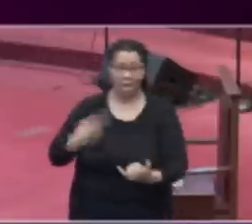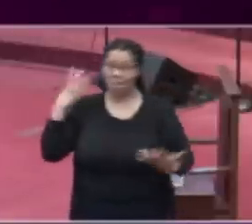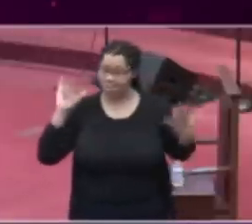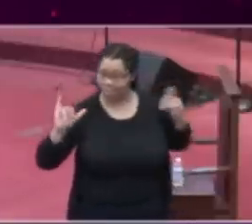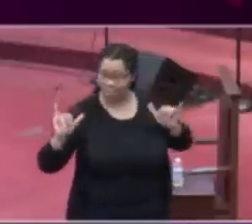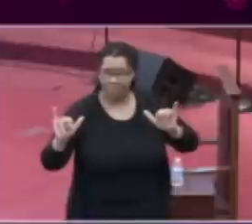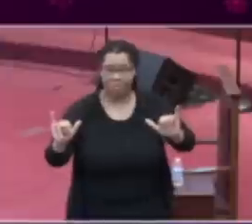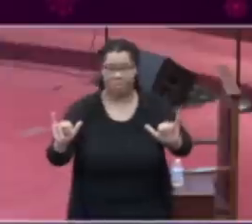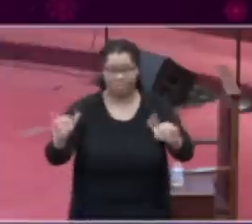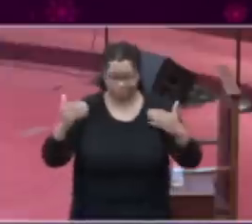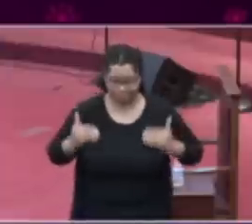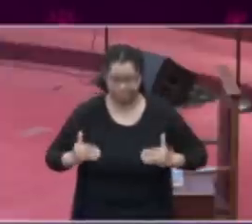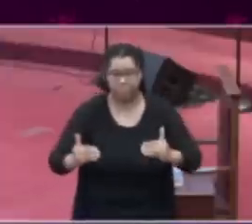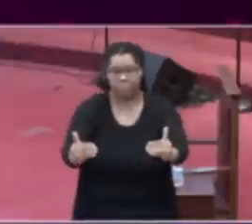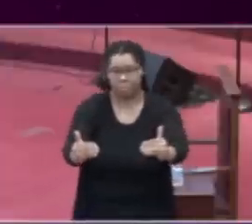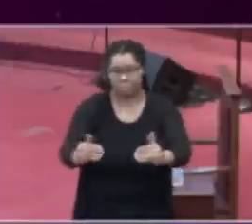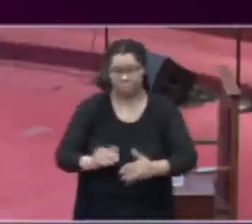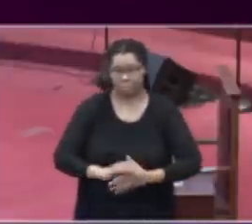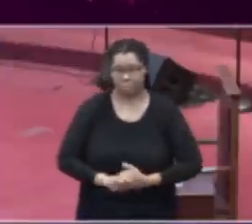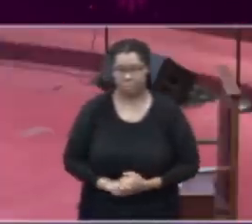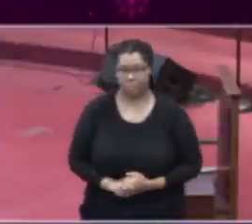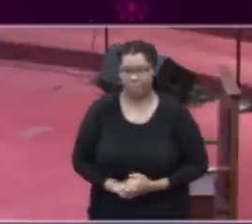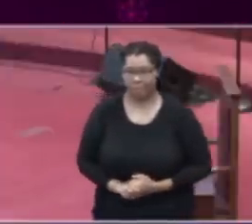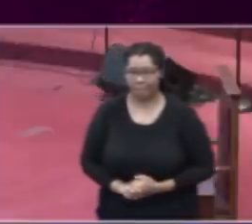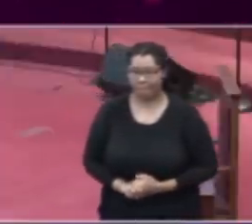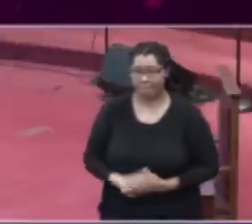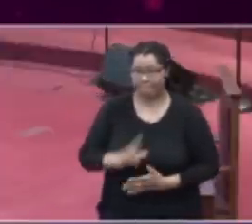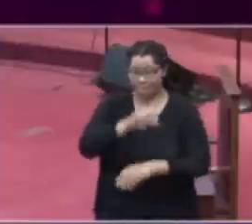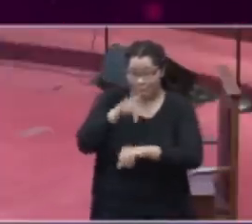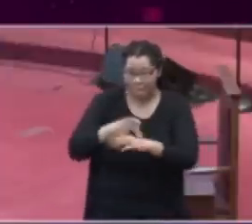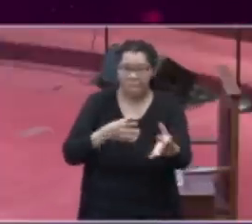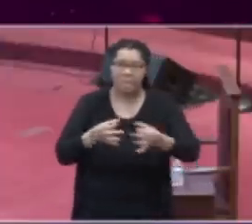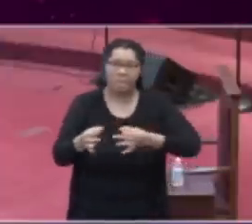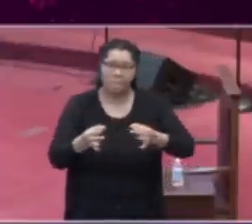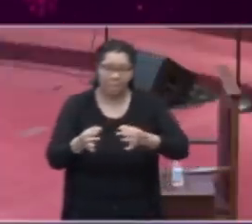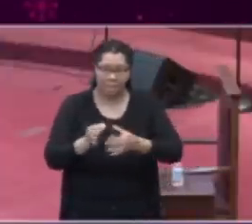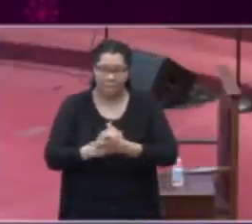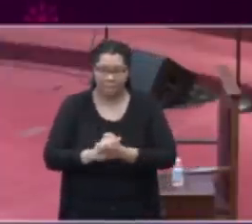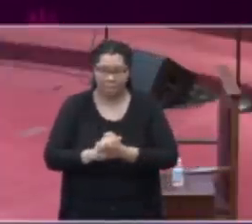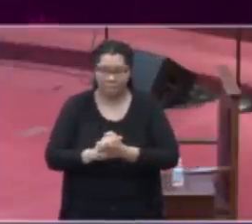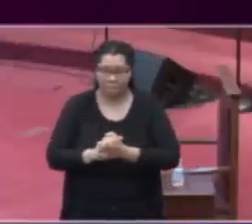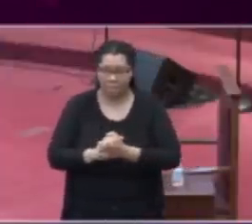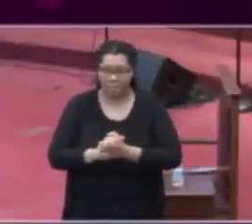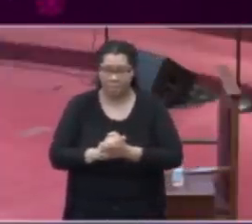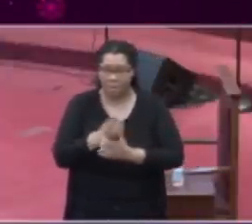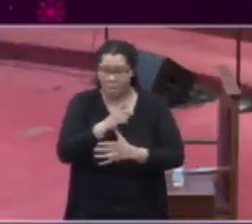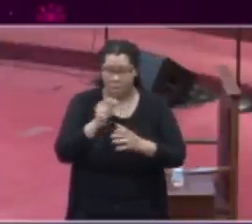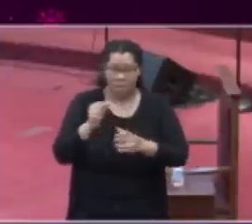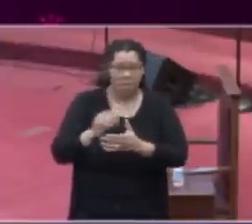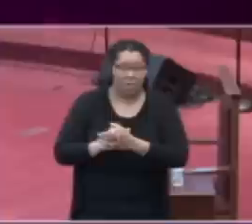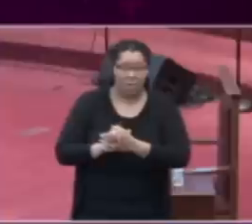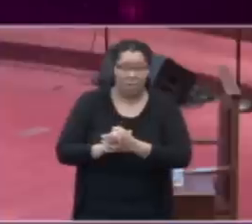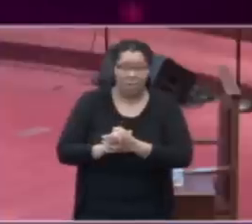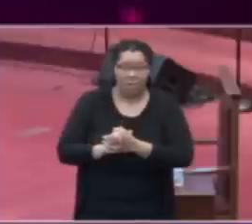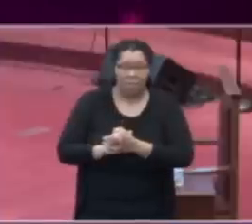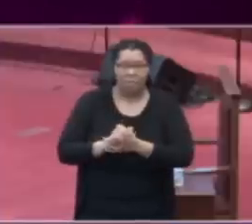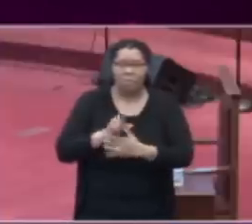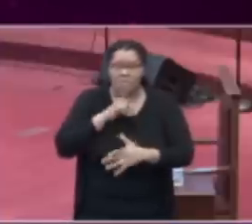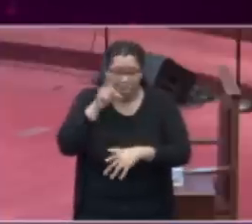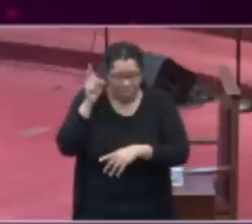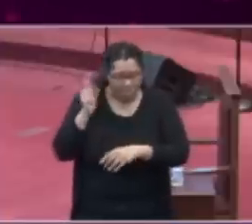and to the day of eternity. And then Peter says, let me put some weight on it. So he closes it by saying,